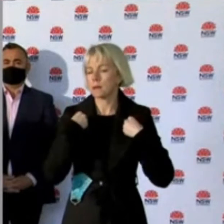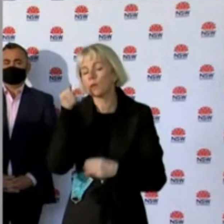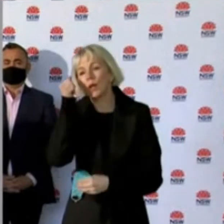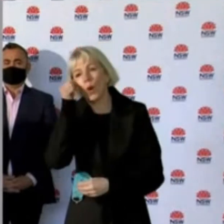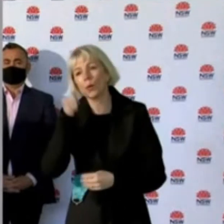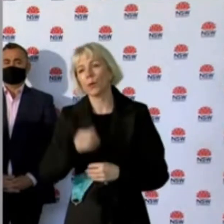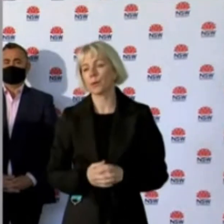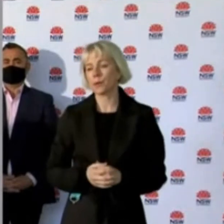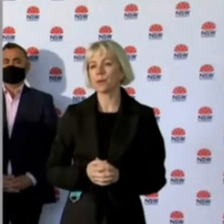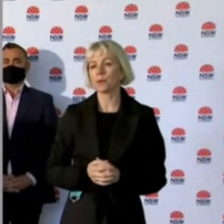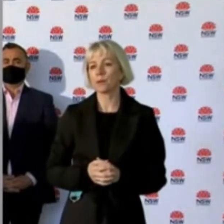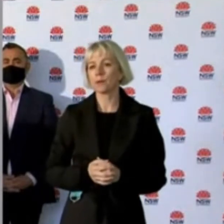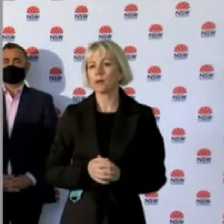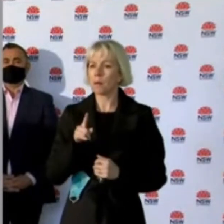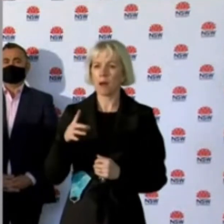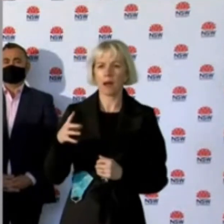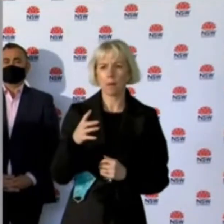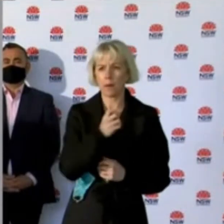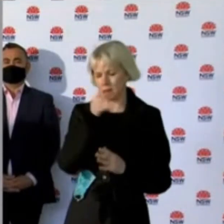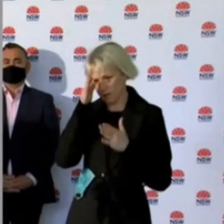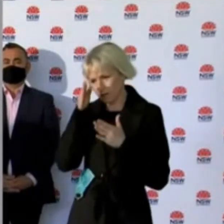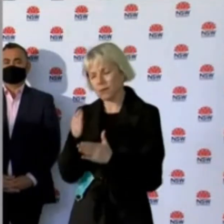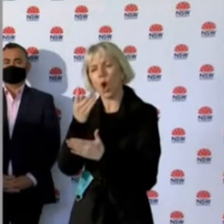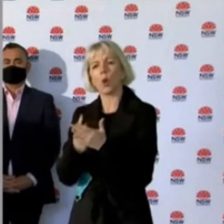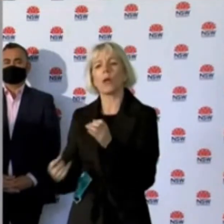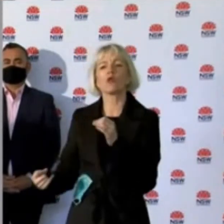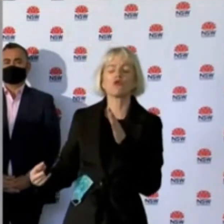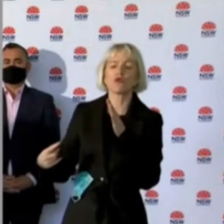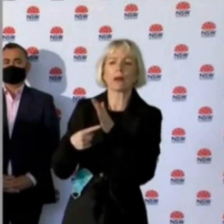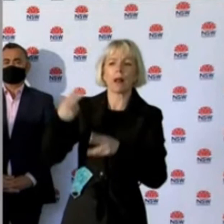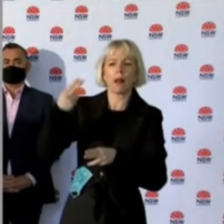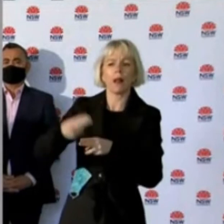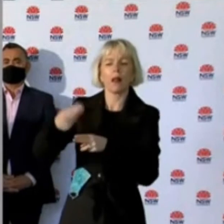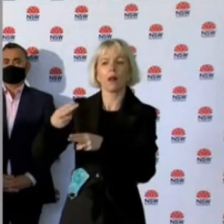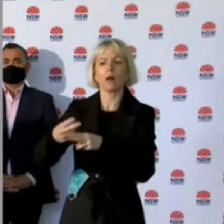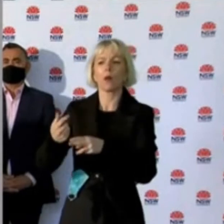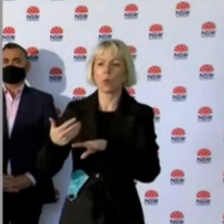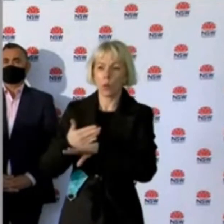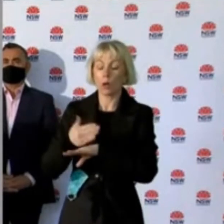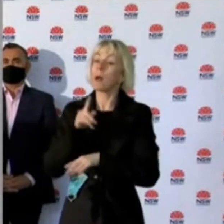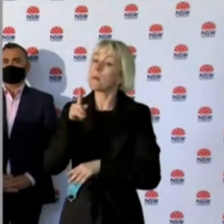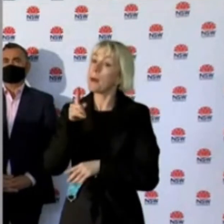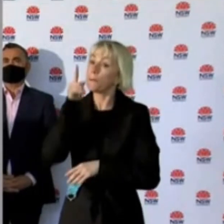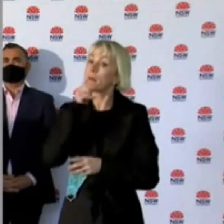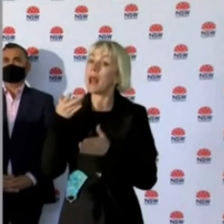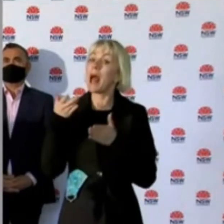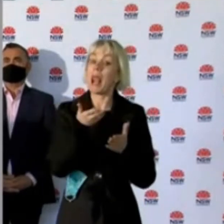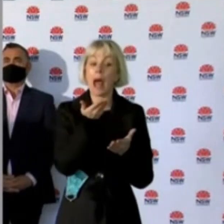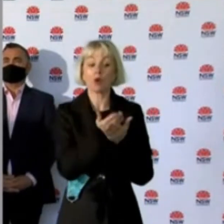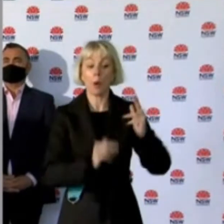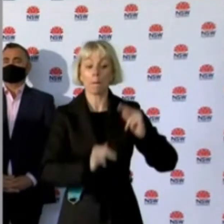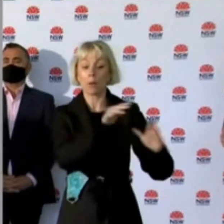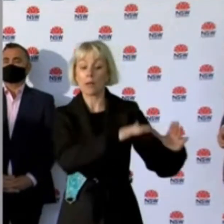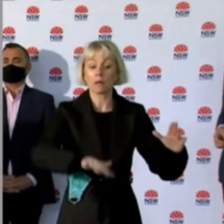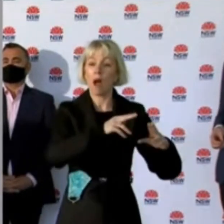for what's regarded as critical work. So please know that in terms of making sites safe and secure, in terms of making sure there's